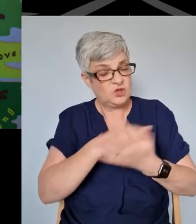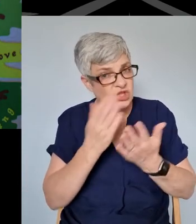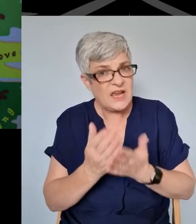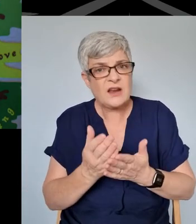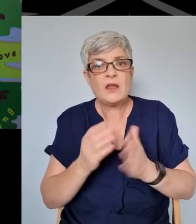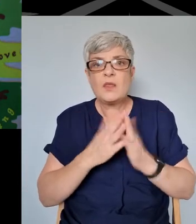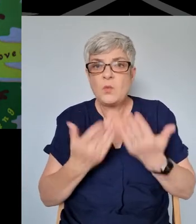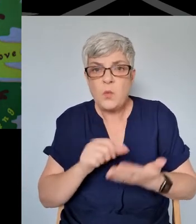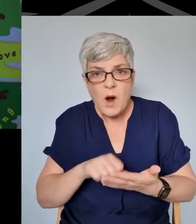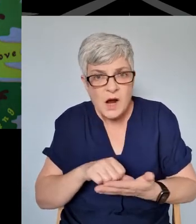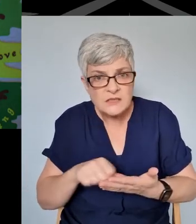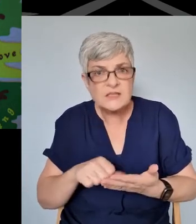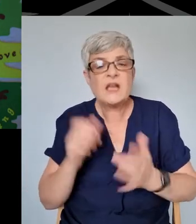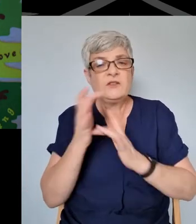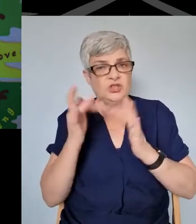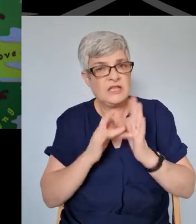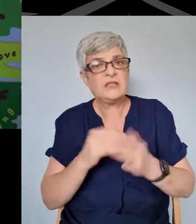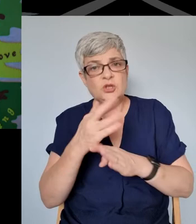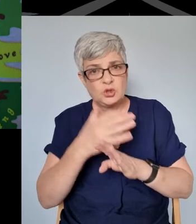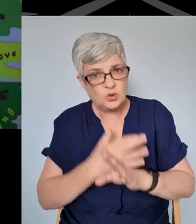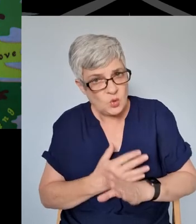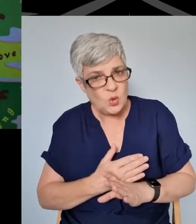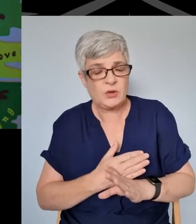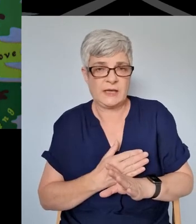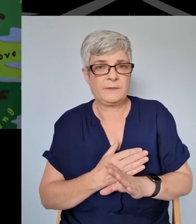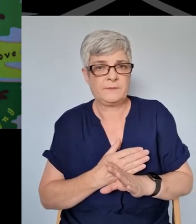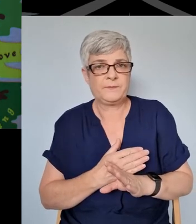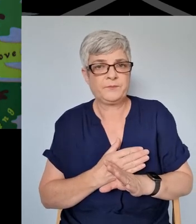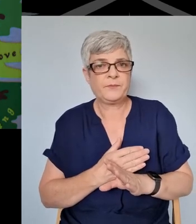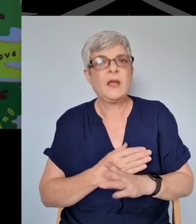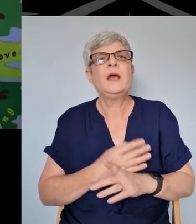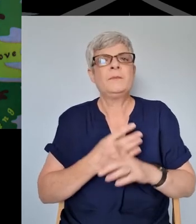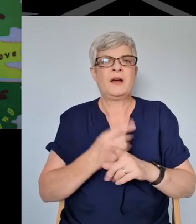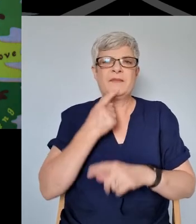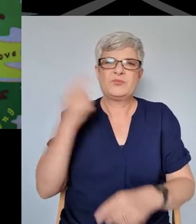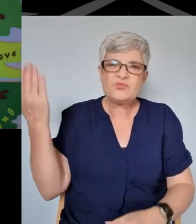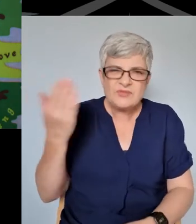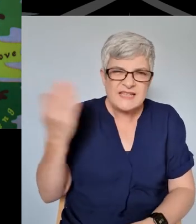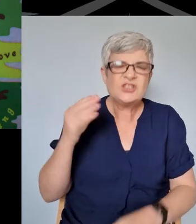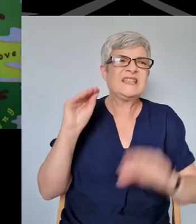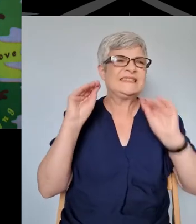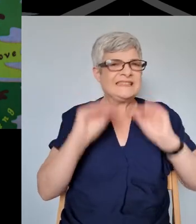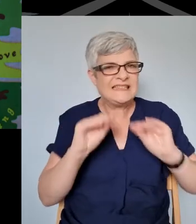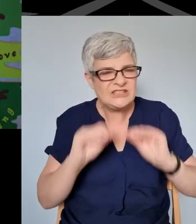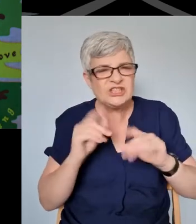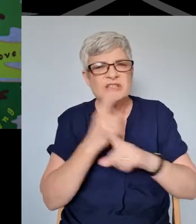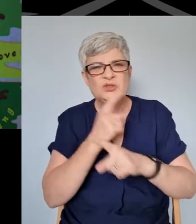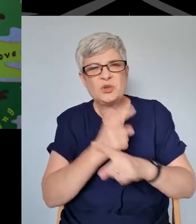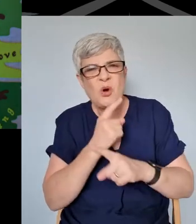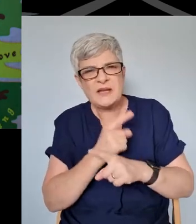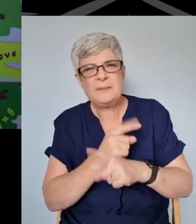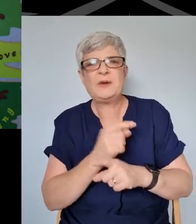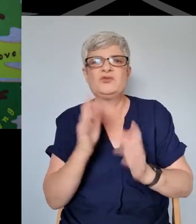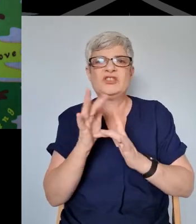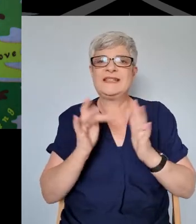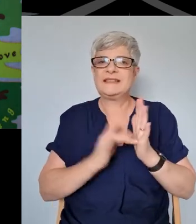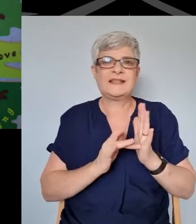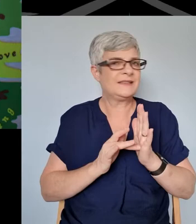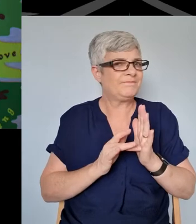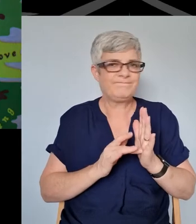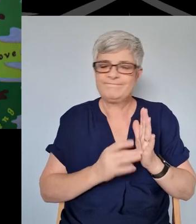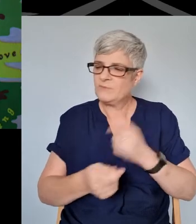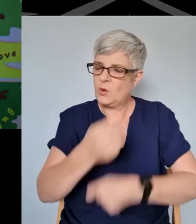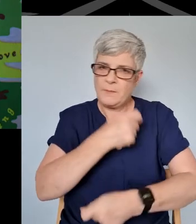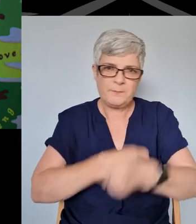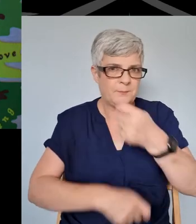as we share that Jesus story. But all the preaching and teaching and talking about Jesus will not